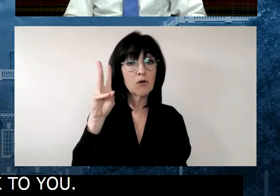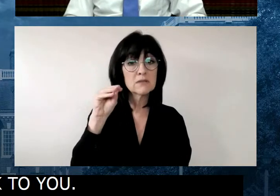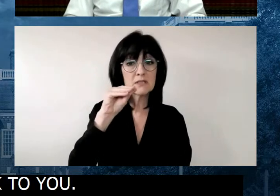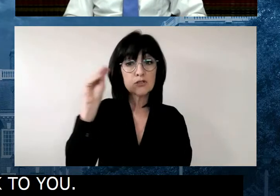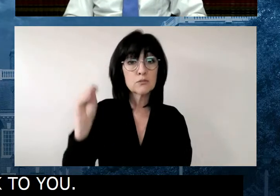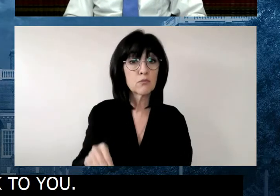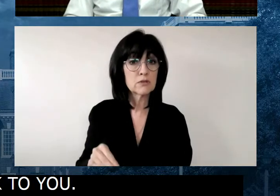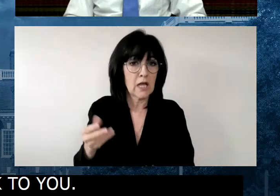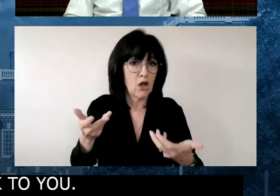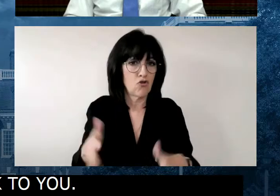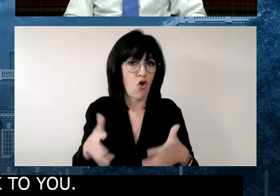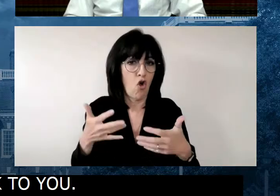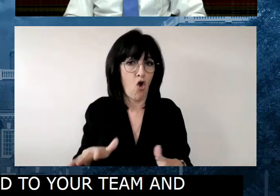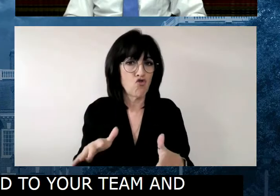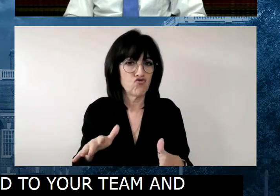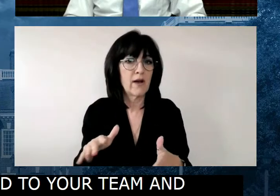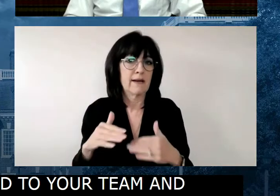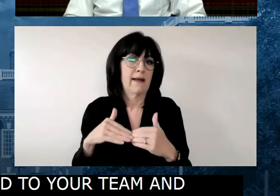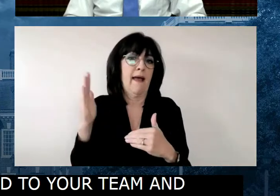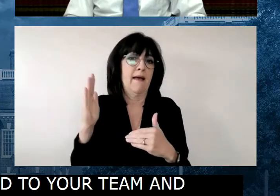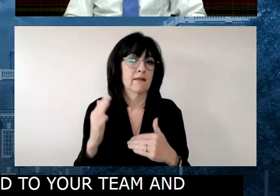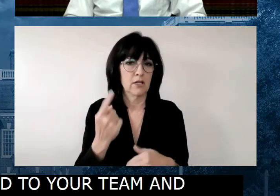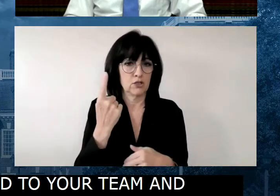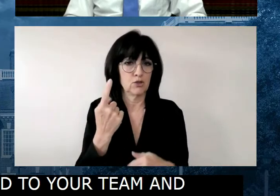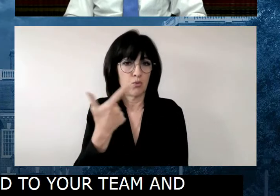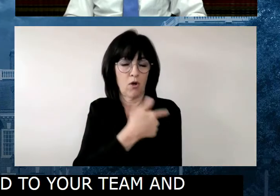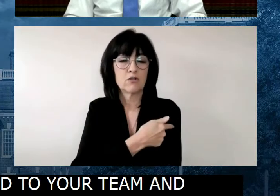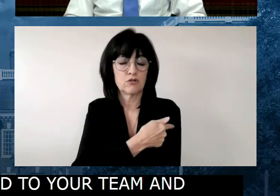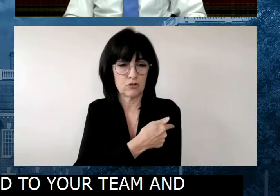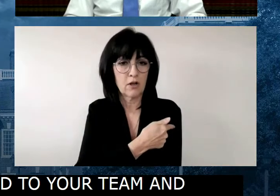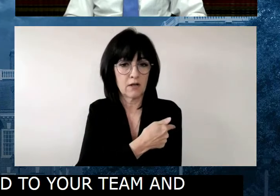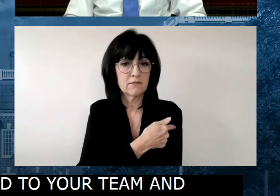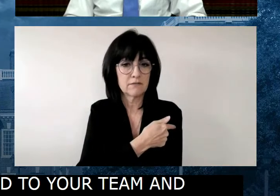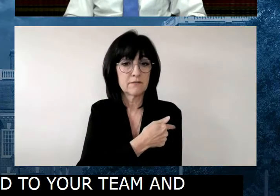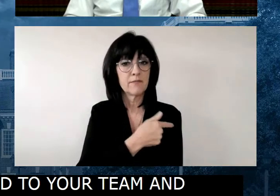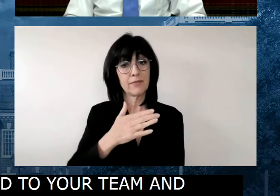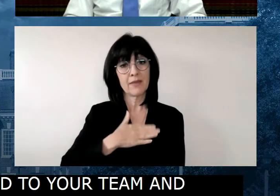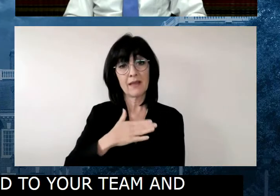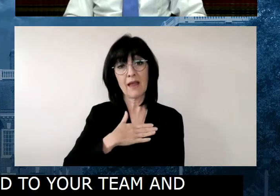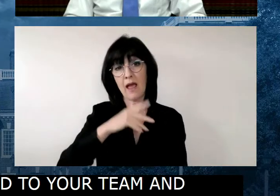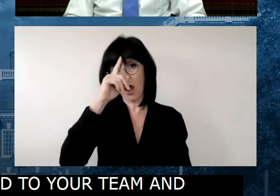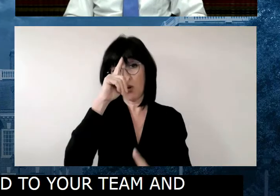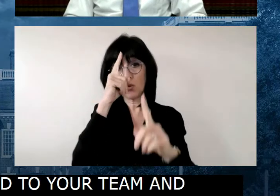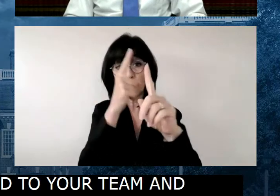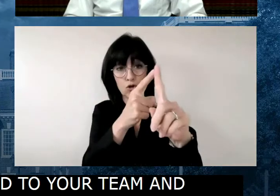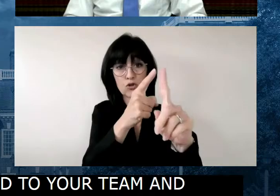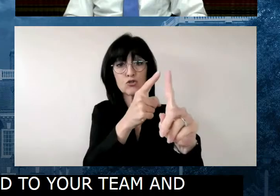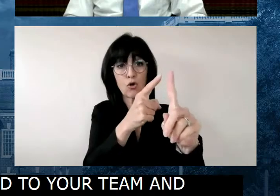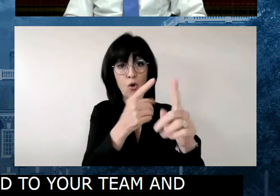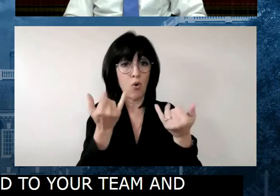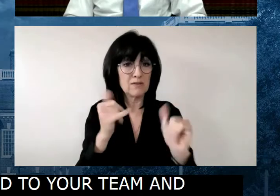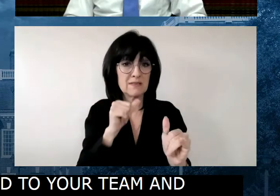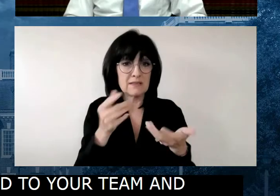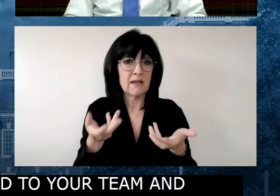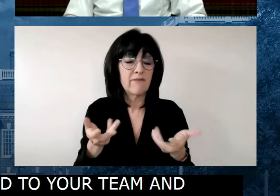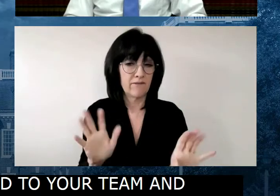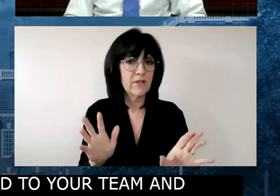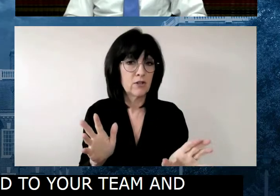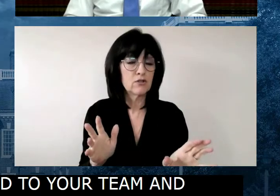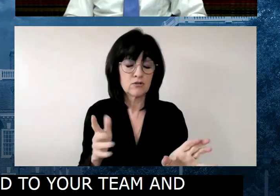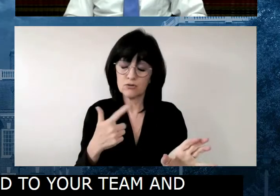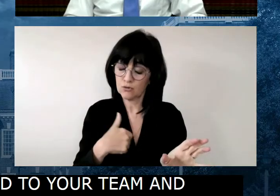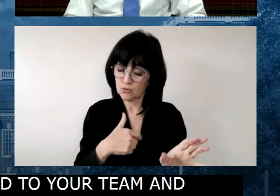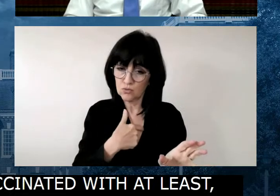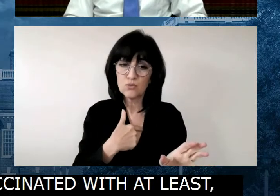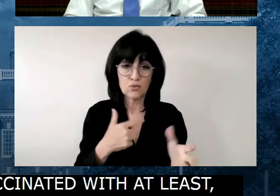dose. Closing in our goal, we still have a lot of difficult work to do here to get where we need to be